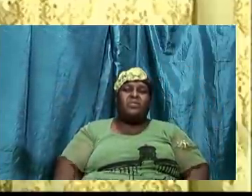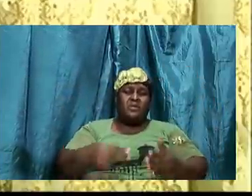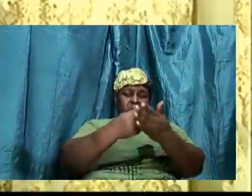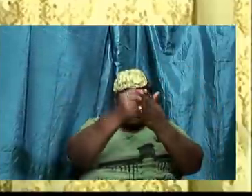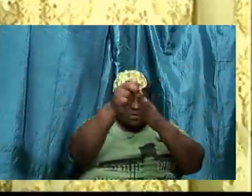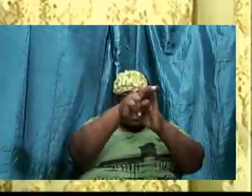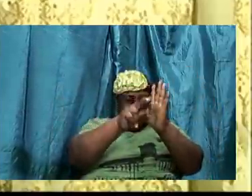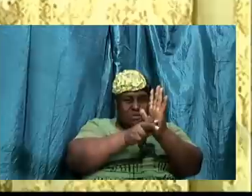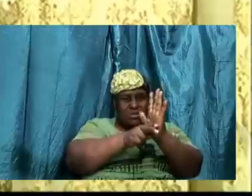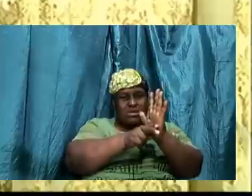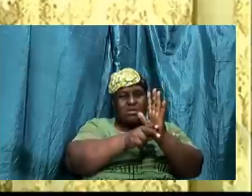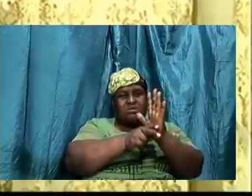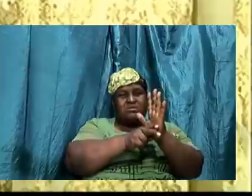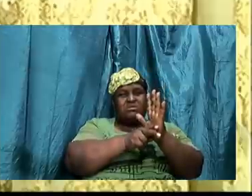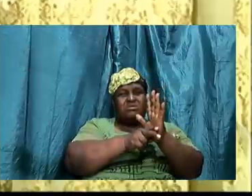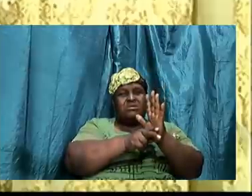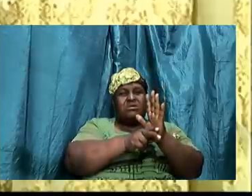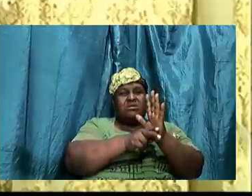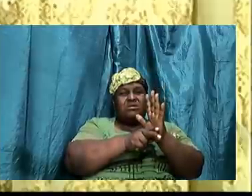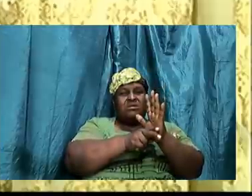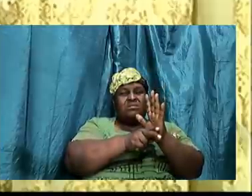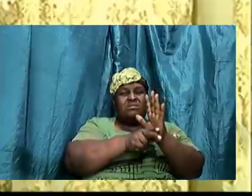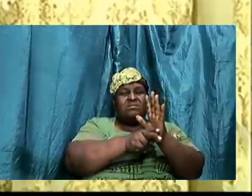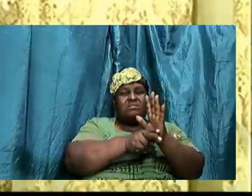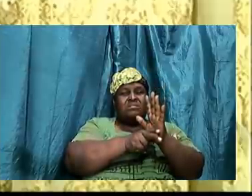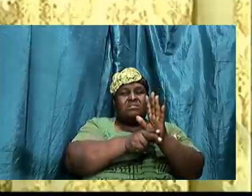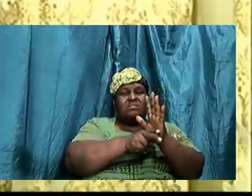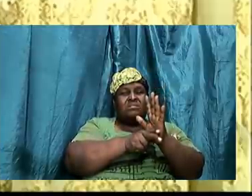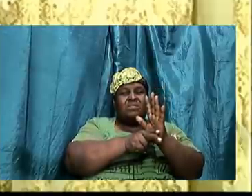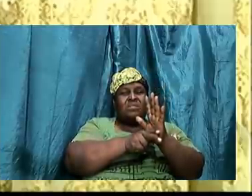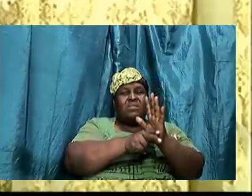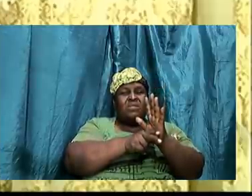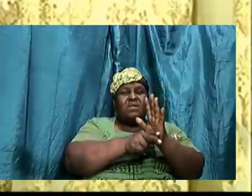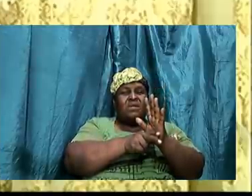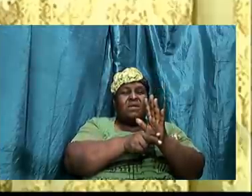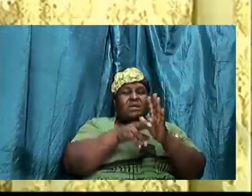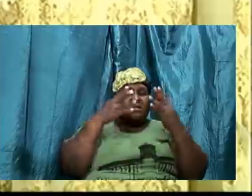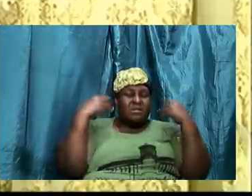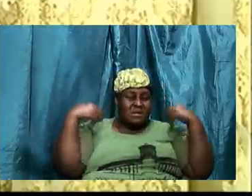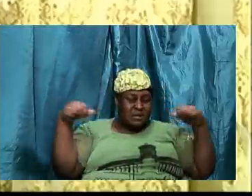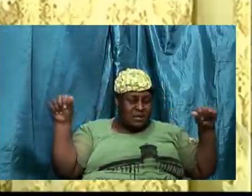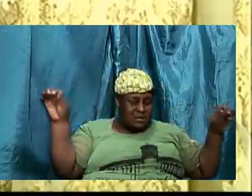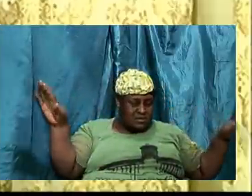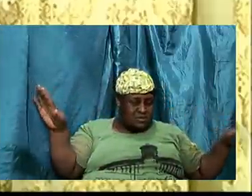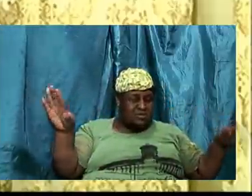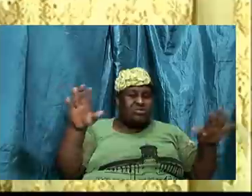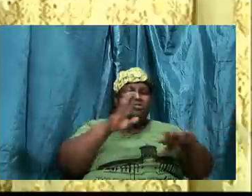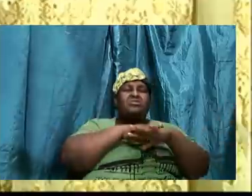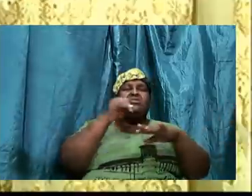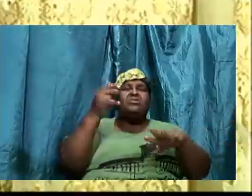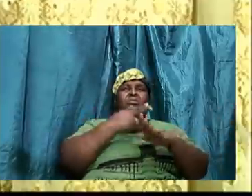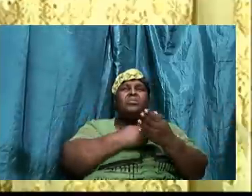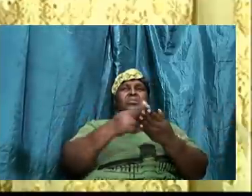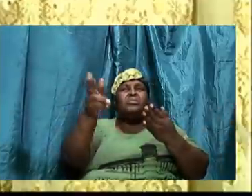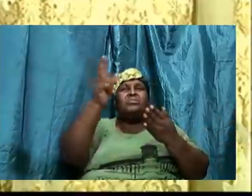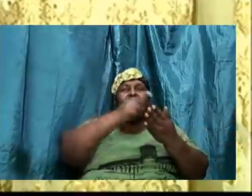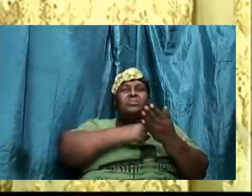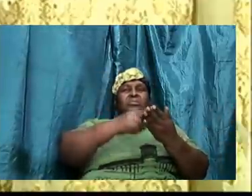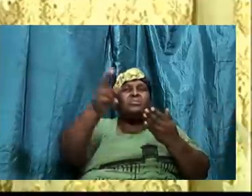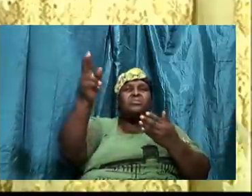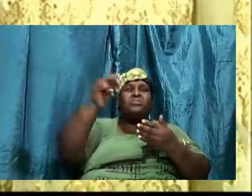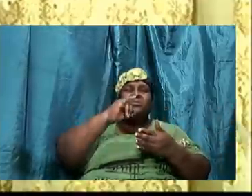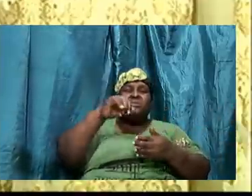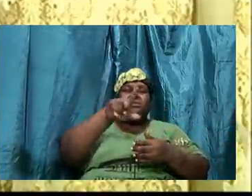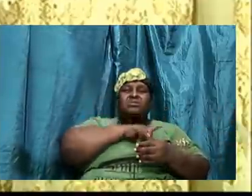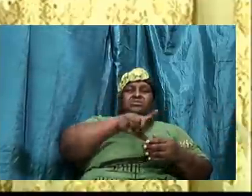holiness. We said last week that the angels cry, "Holy, holy is the